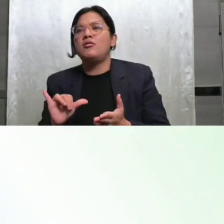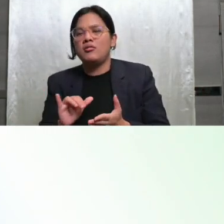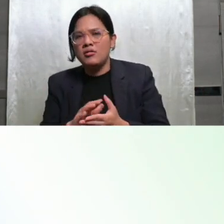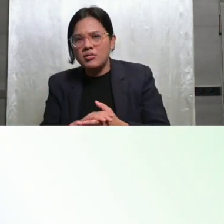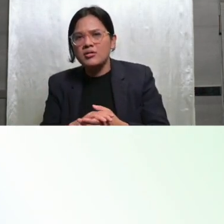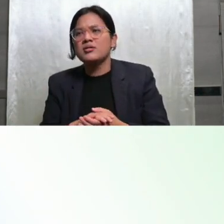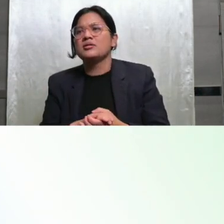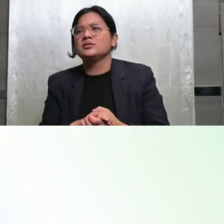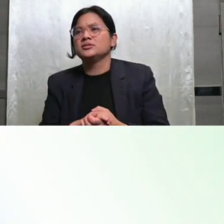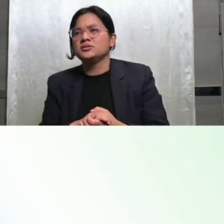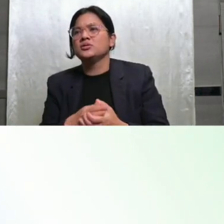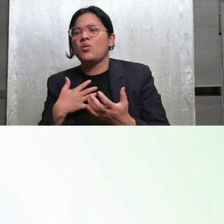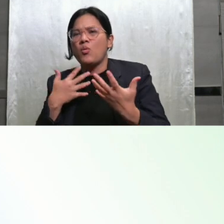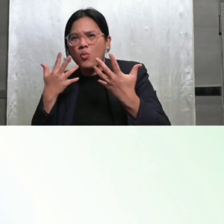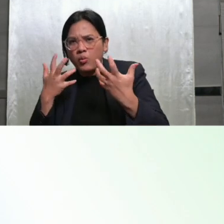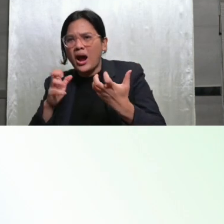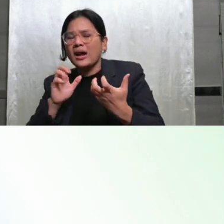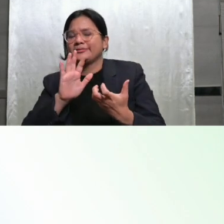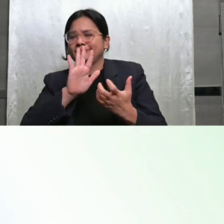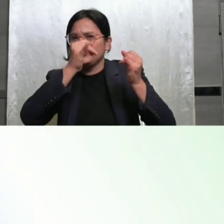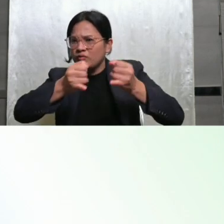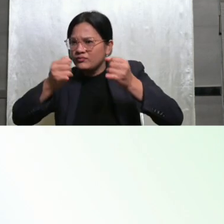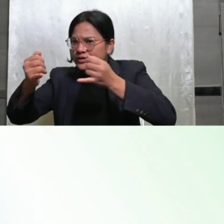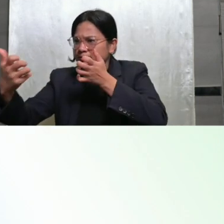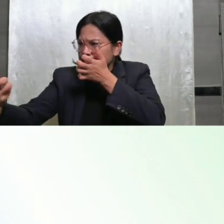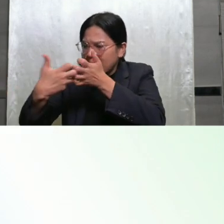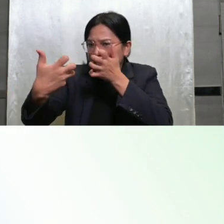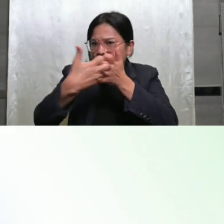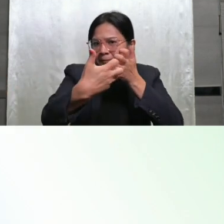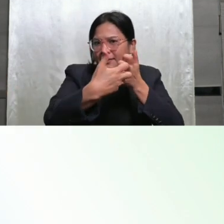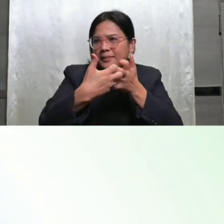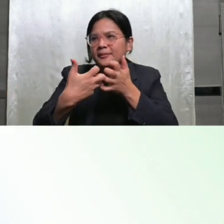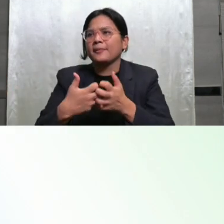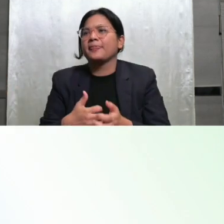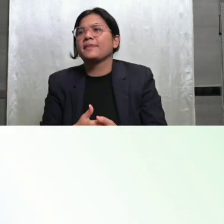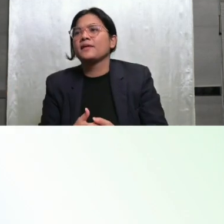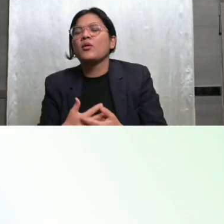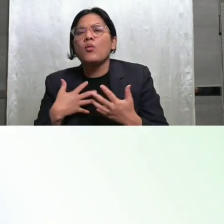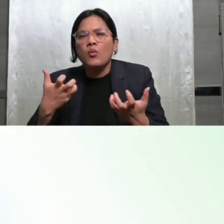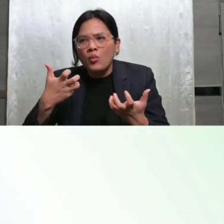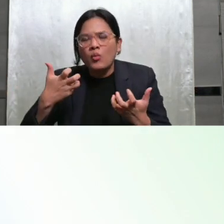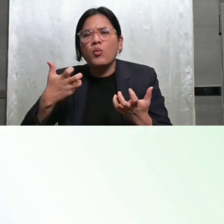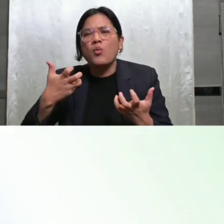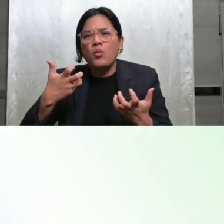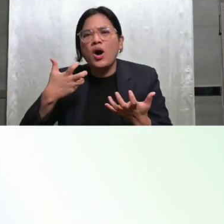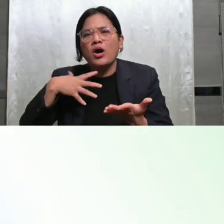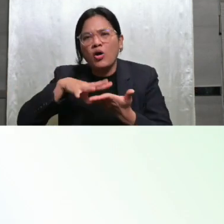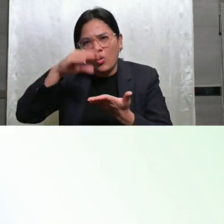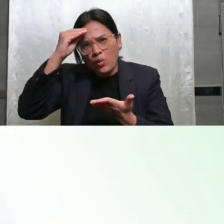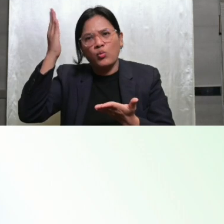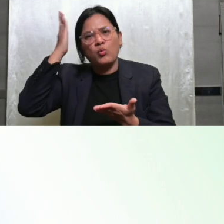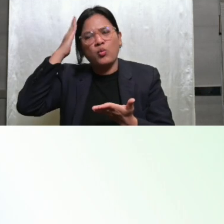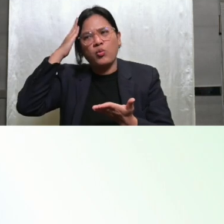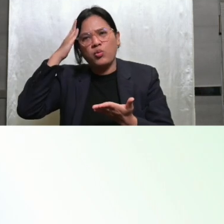to identify learning losses, improve learning outcomes, boost student engagement, and improve the quality